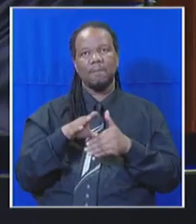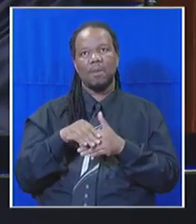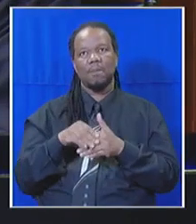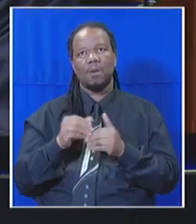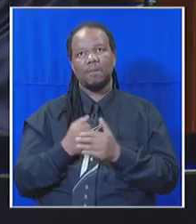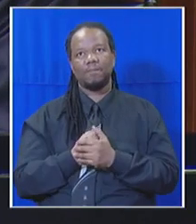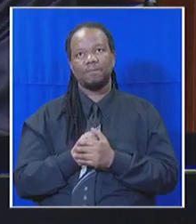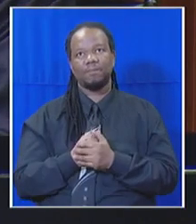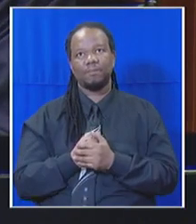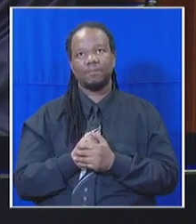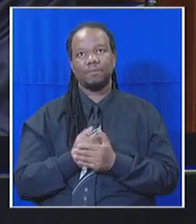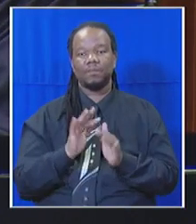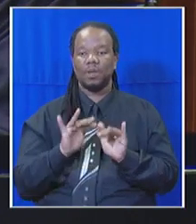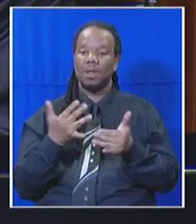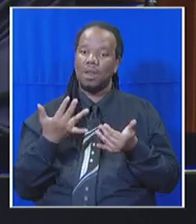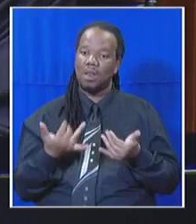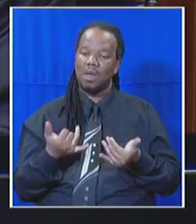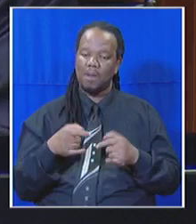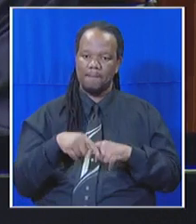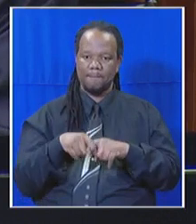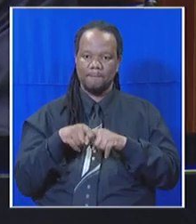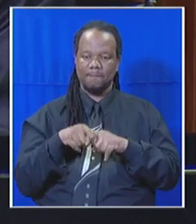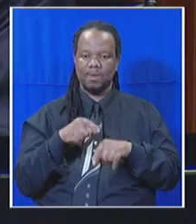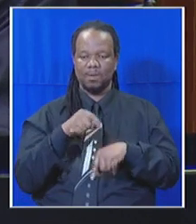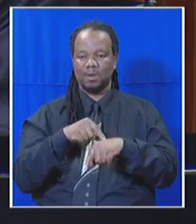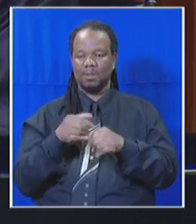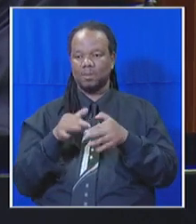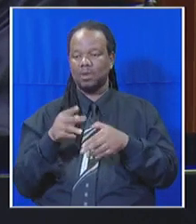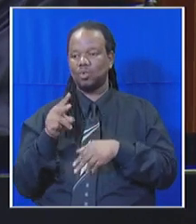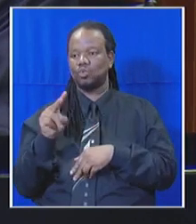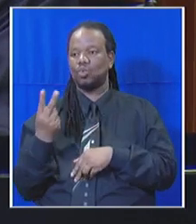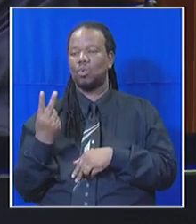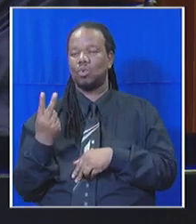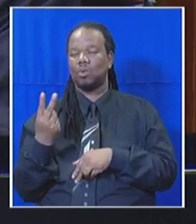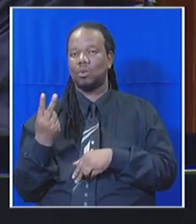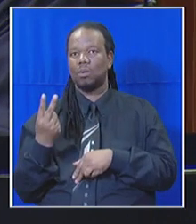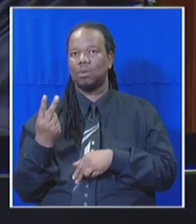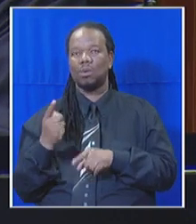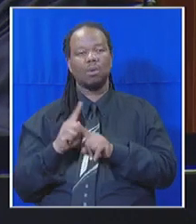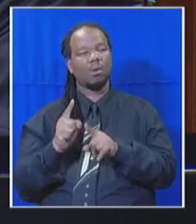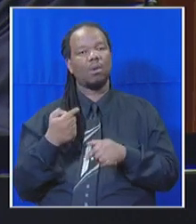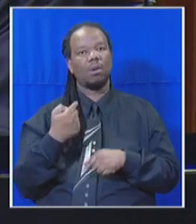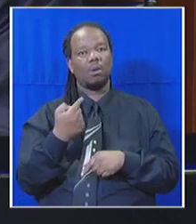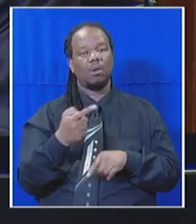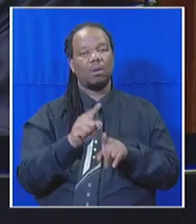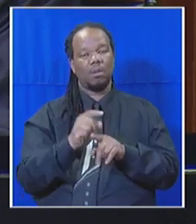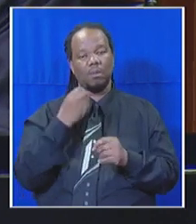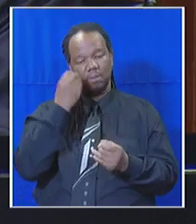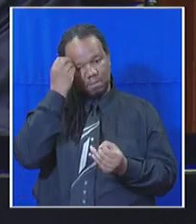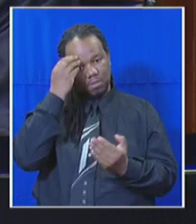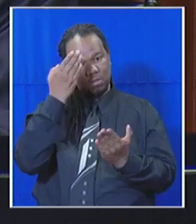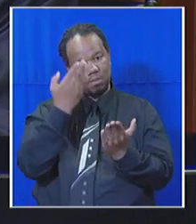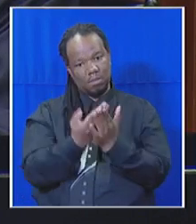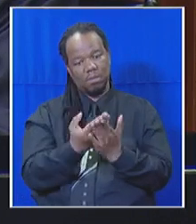I will now suspend proceedings until 2 o'clock this afternoon, and wish to remind members that notices of motion, motions